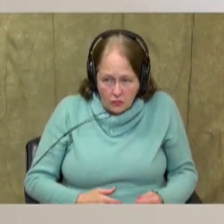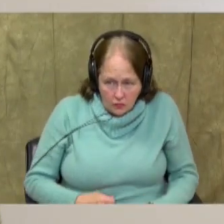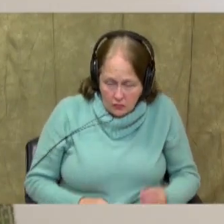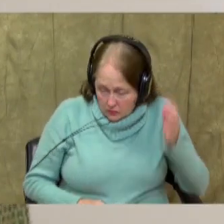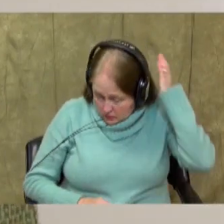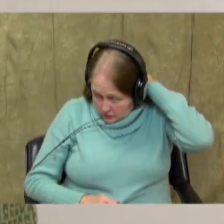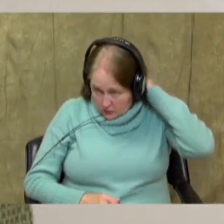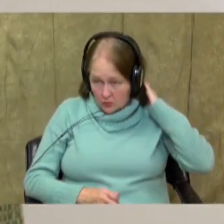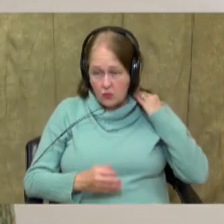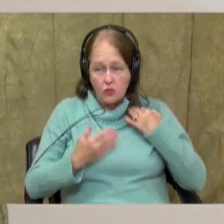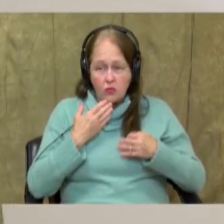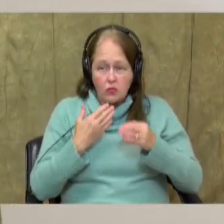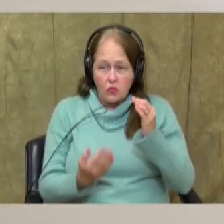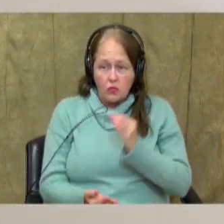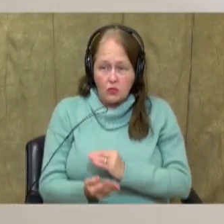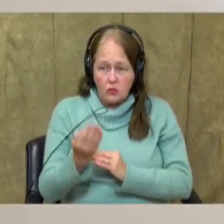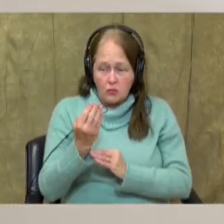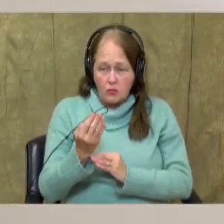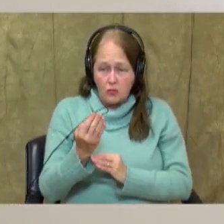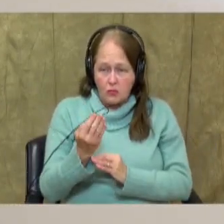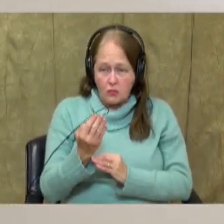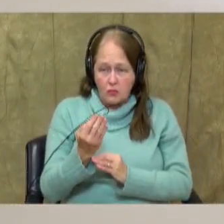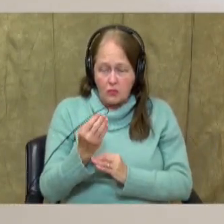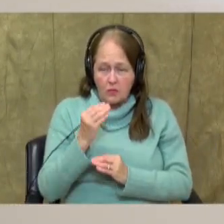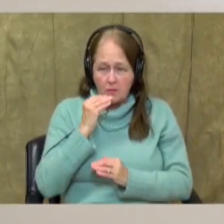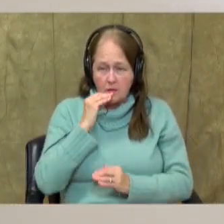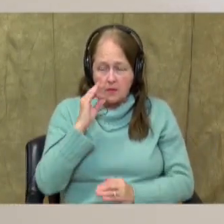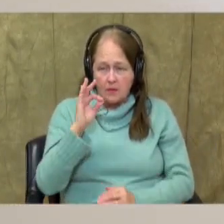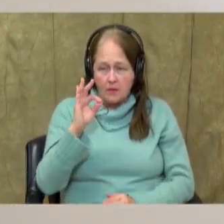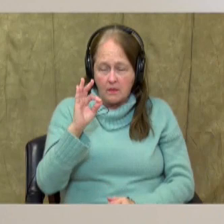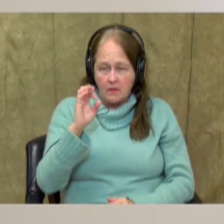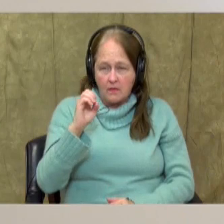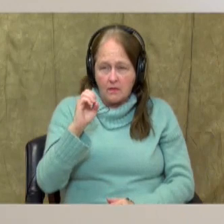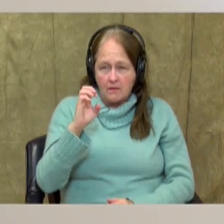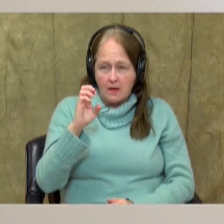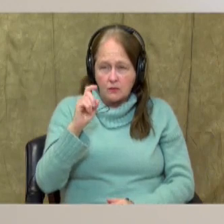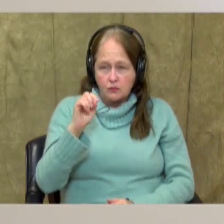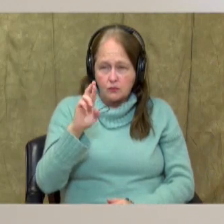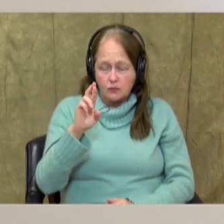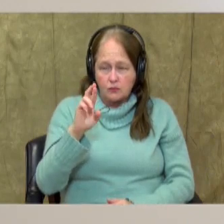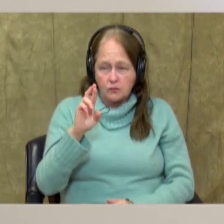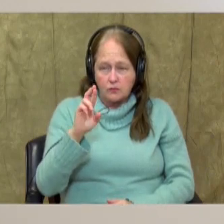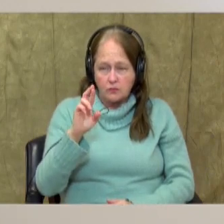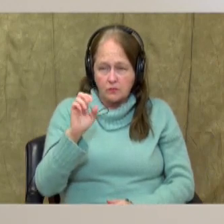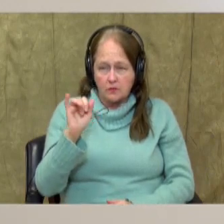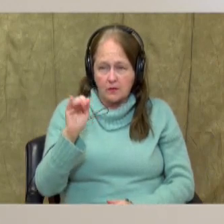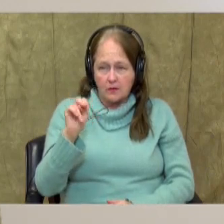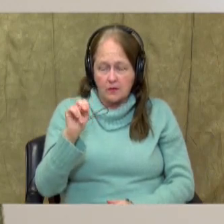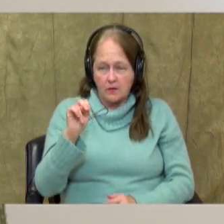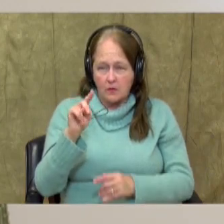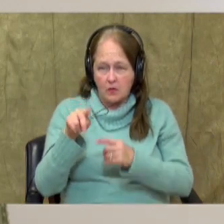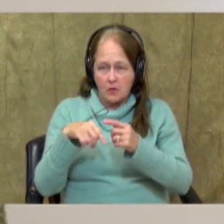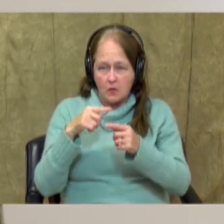Good morning, boys and girls. My name is Miss Vector Kane, and I will be teaching you a lesson on